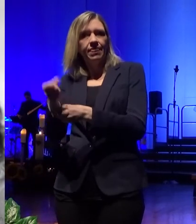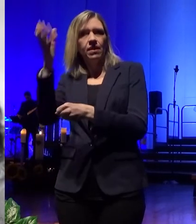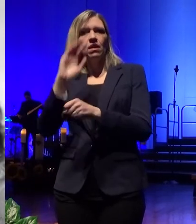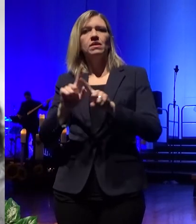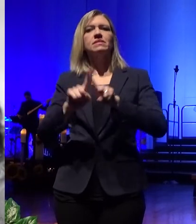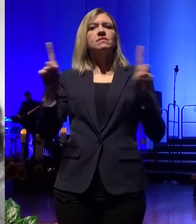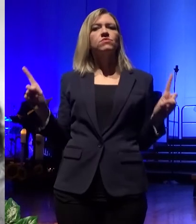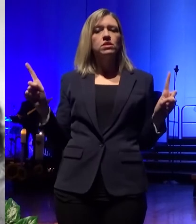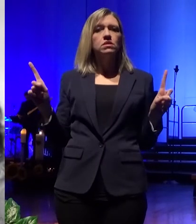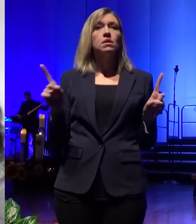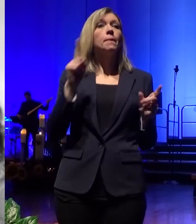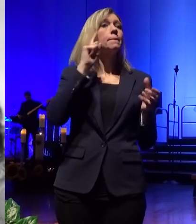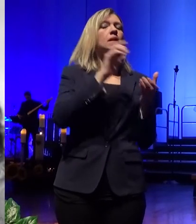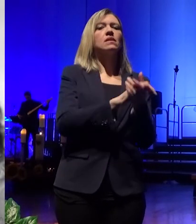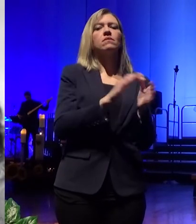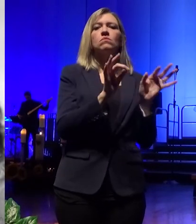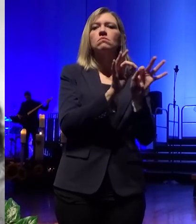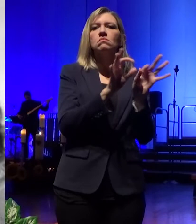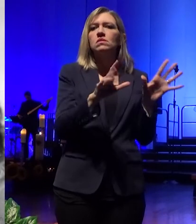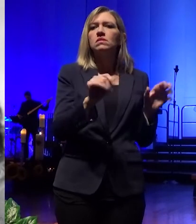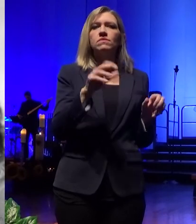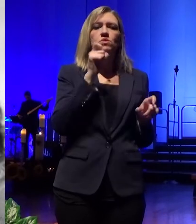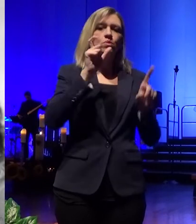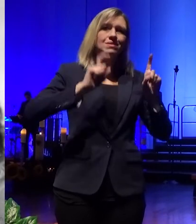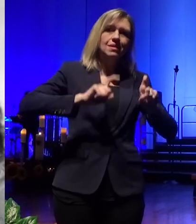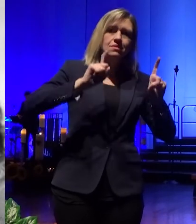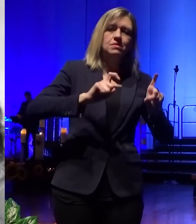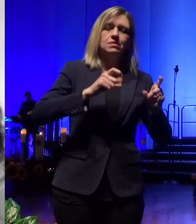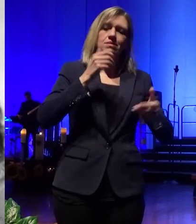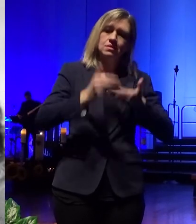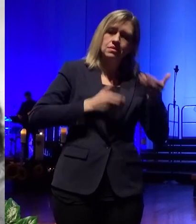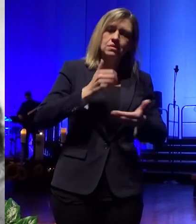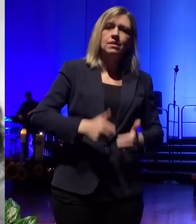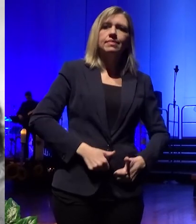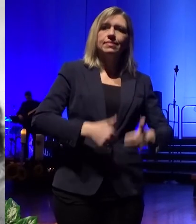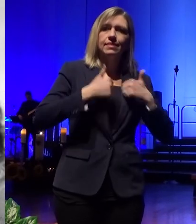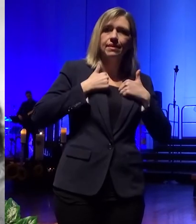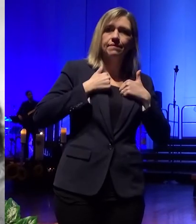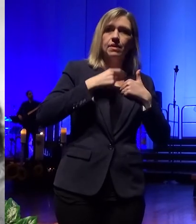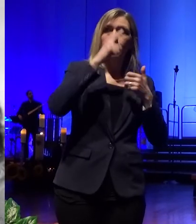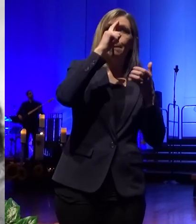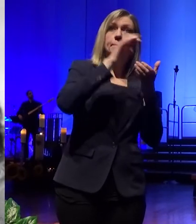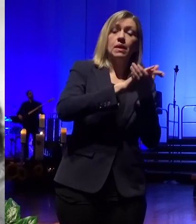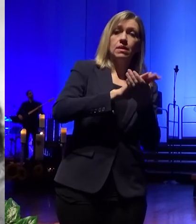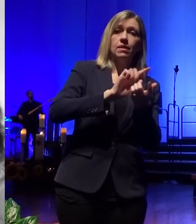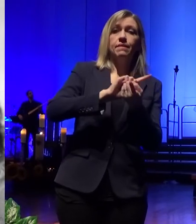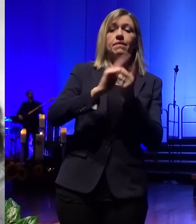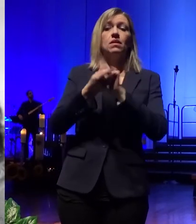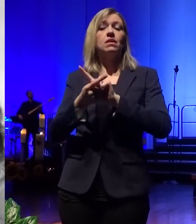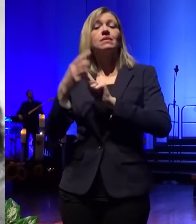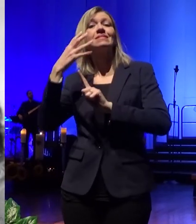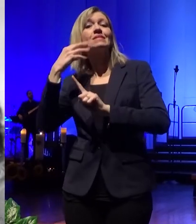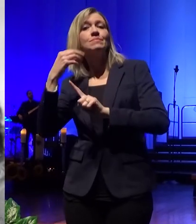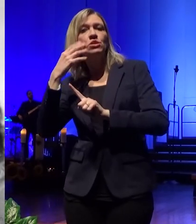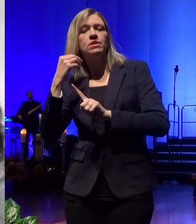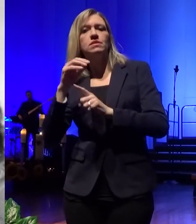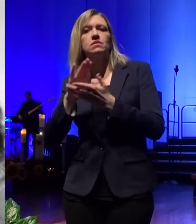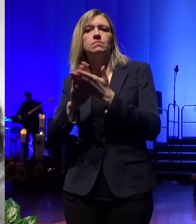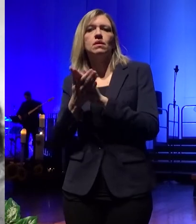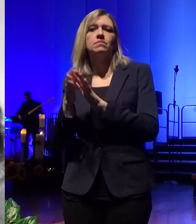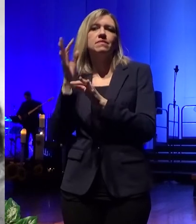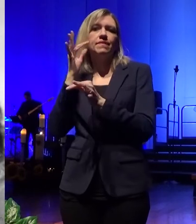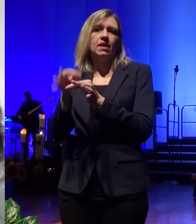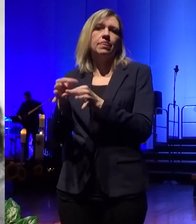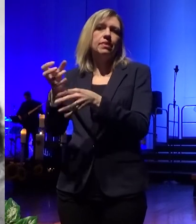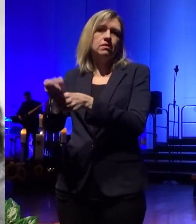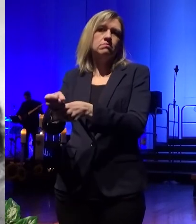A belief is valueless if you don't test it and live by it. Belief converted into experience becomes faith.